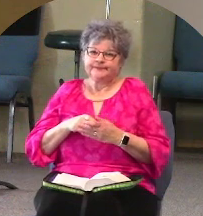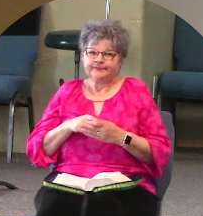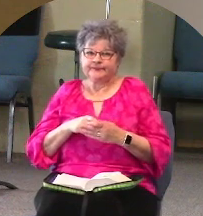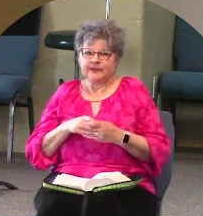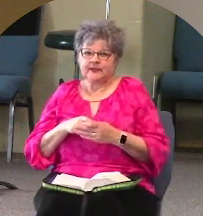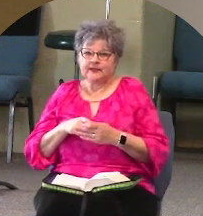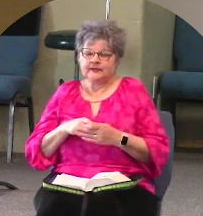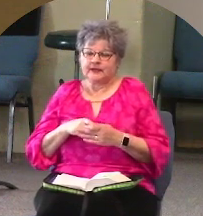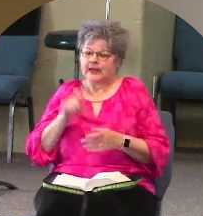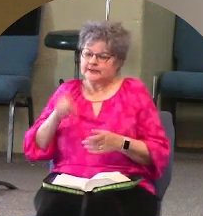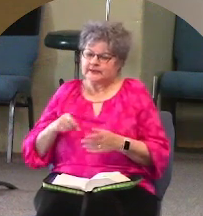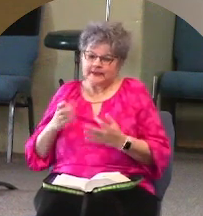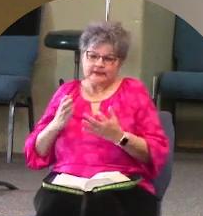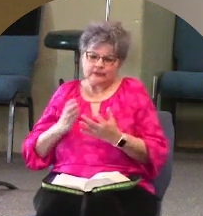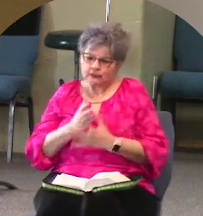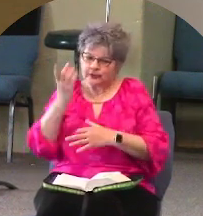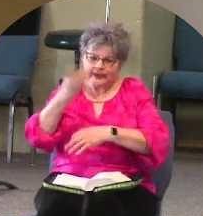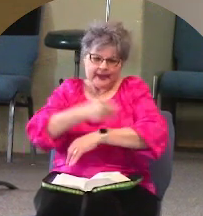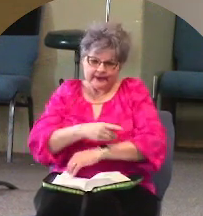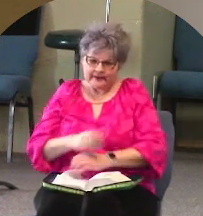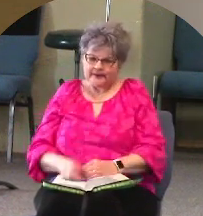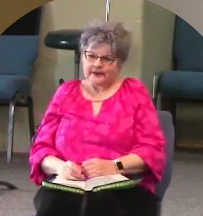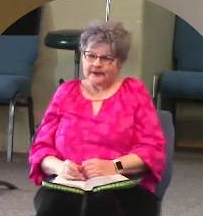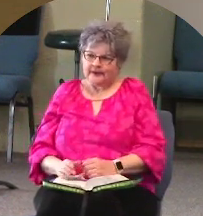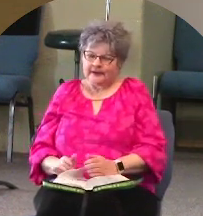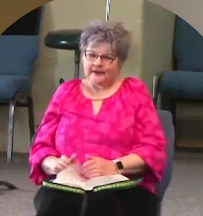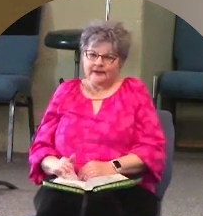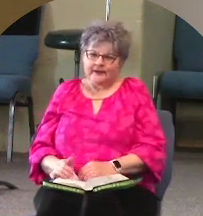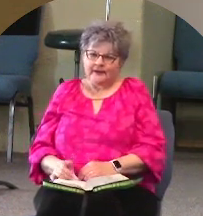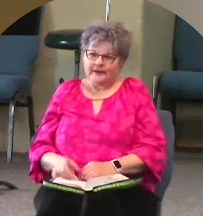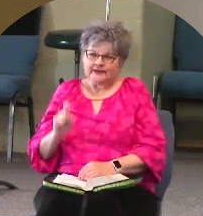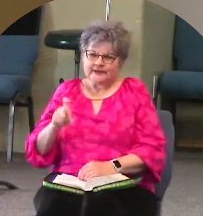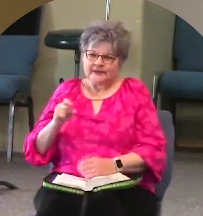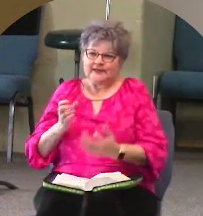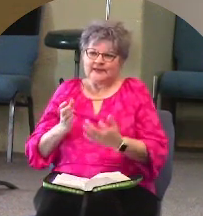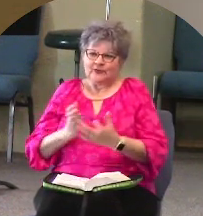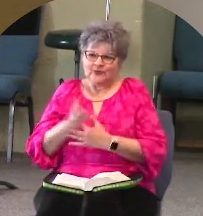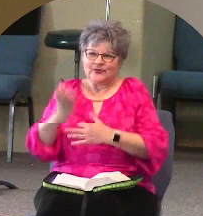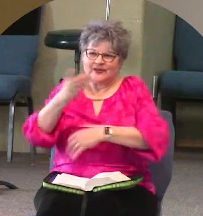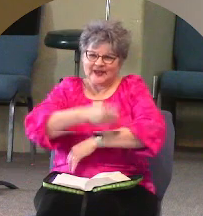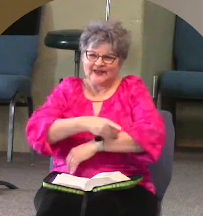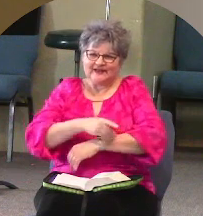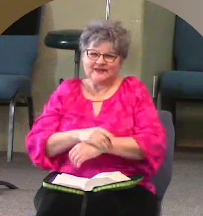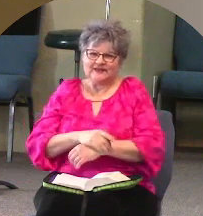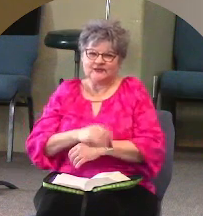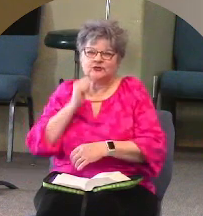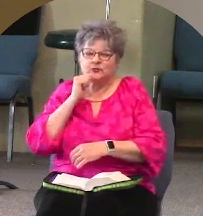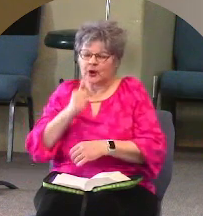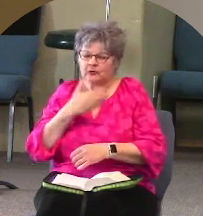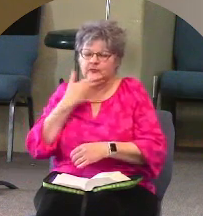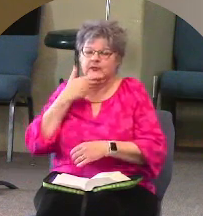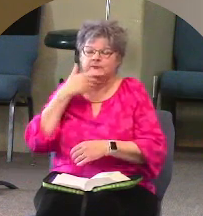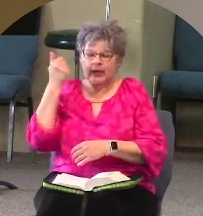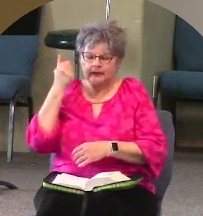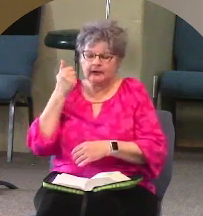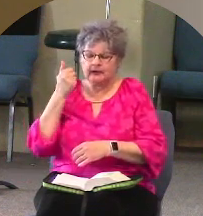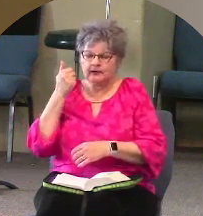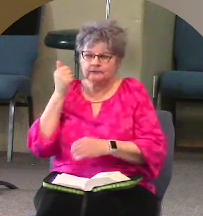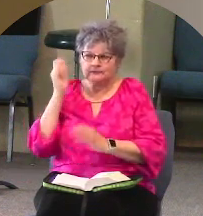got to get through the day. I just got to get through the day. Tomorrow will be better, right?